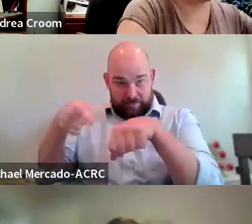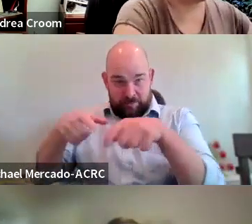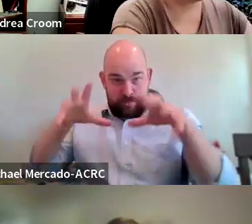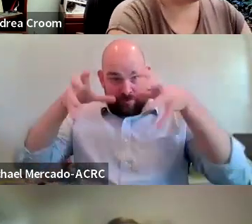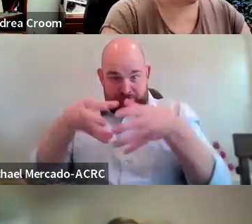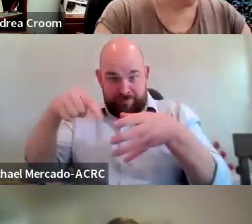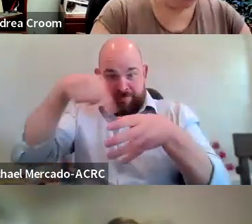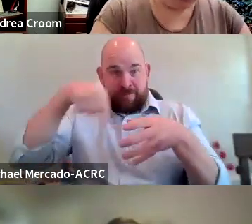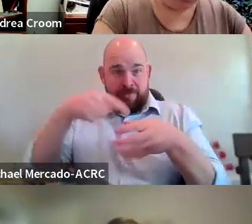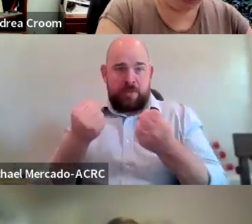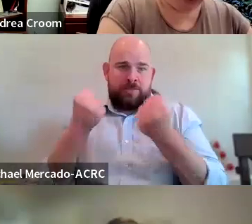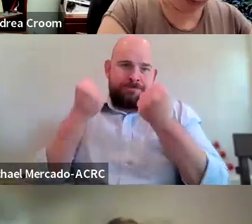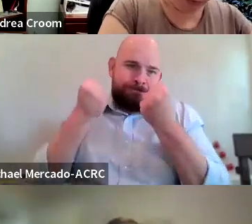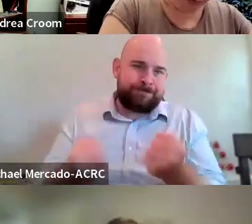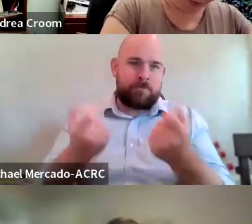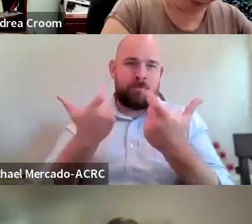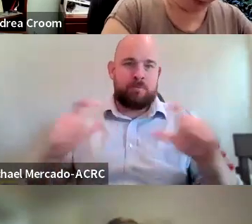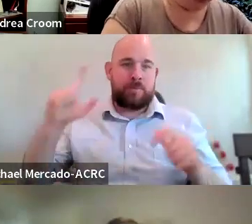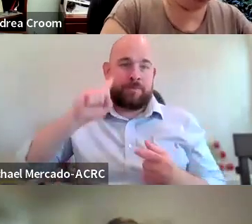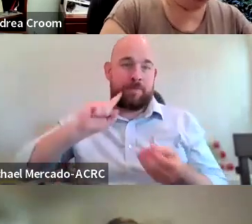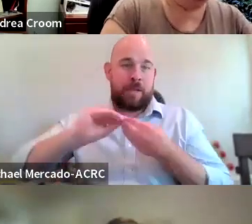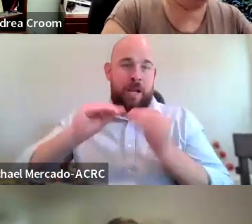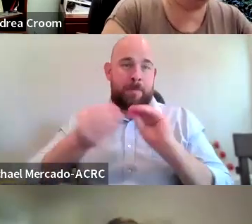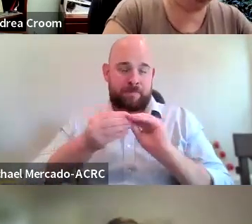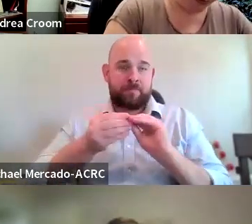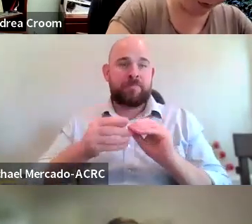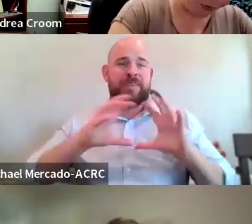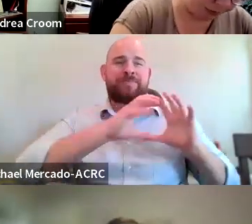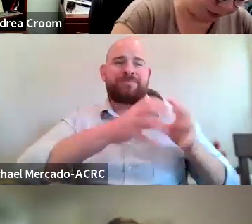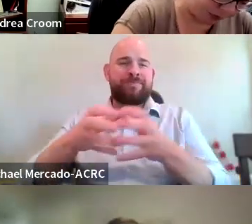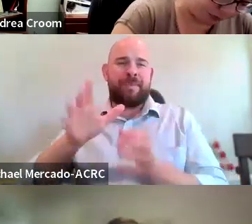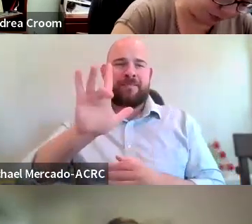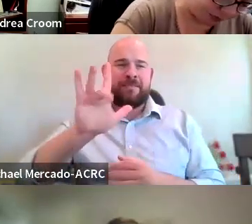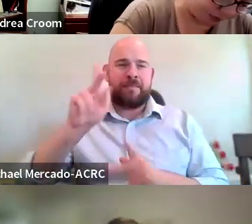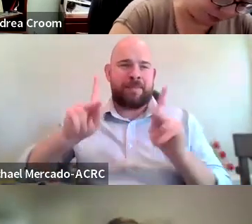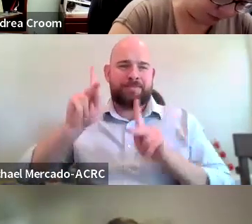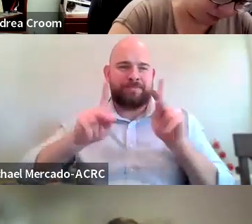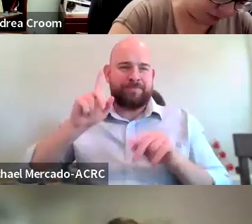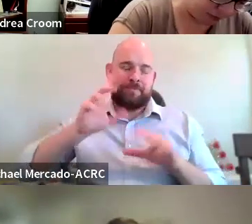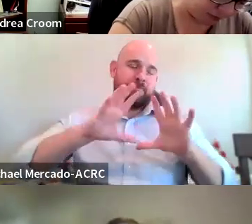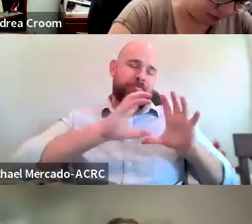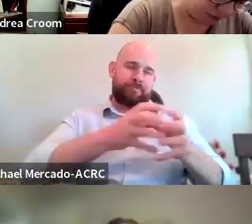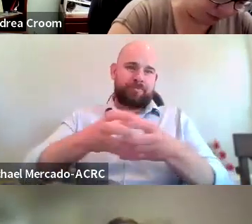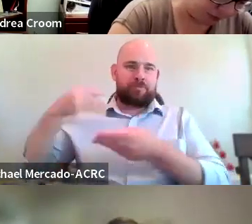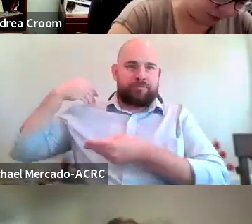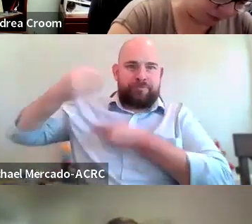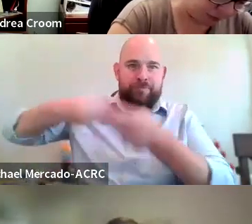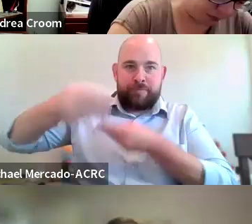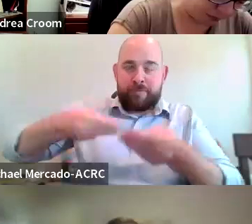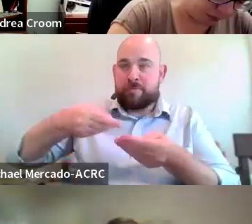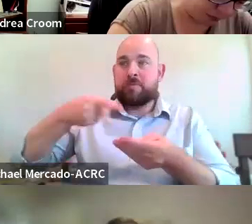Massachusetts. That particular island housed several deaf residents, and it was a total